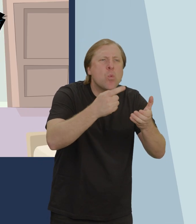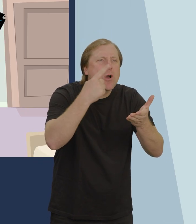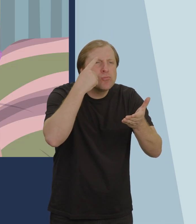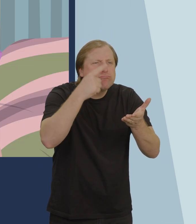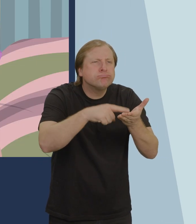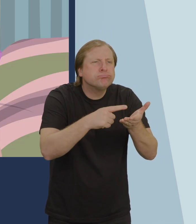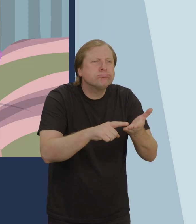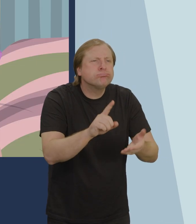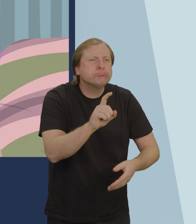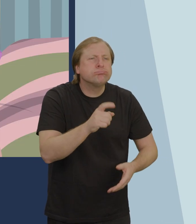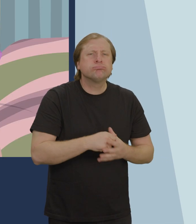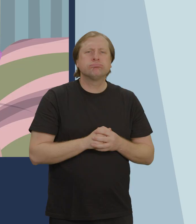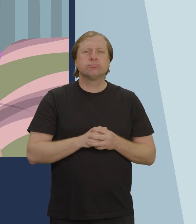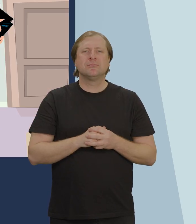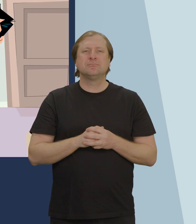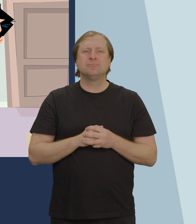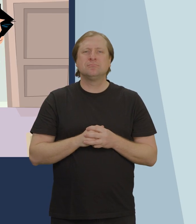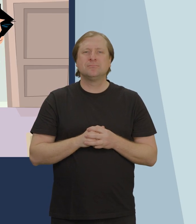explore?